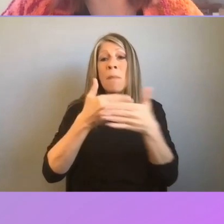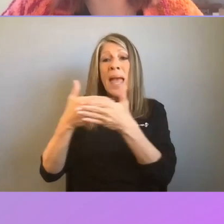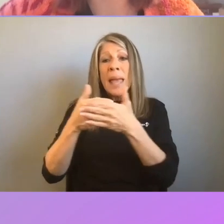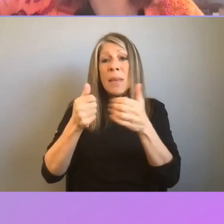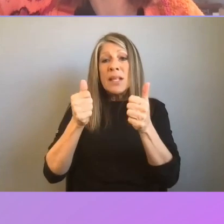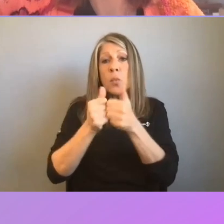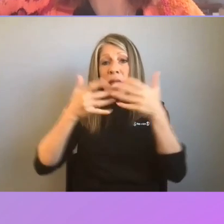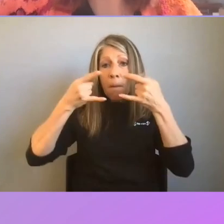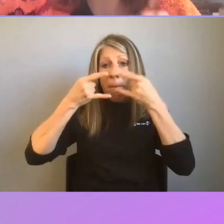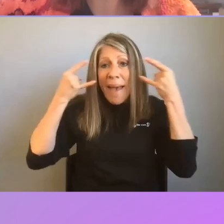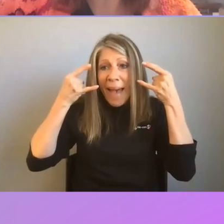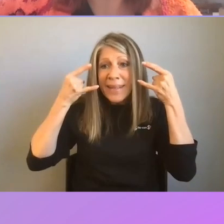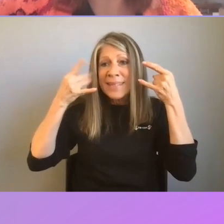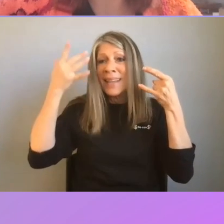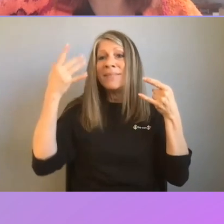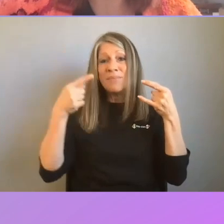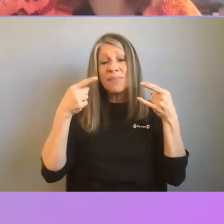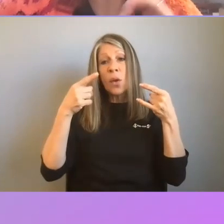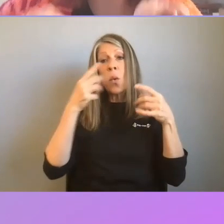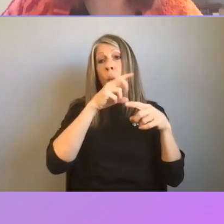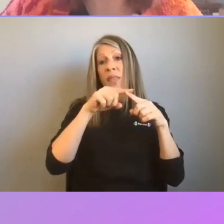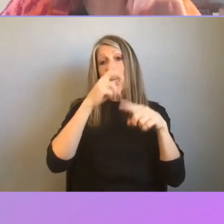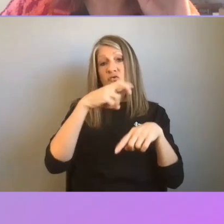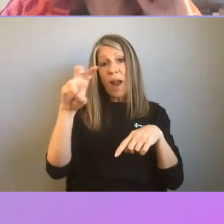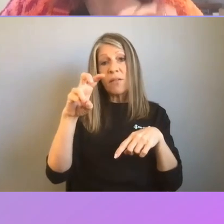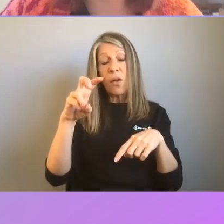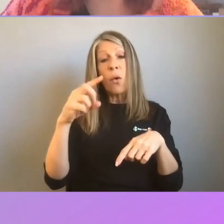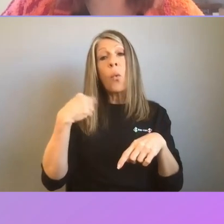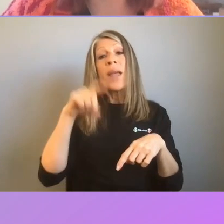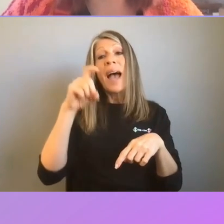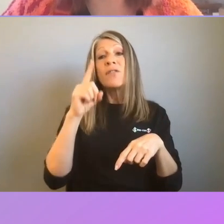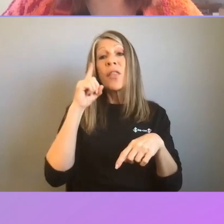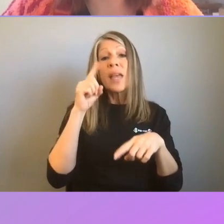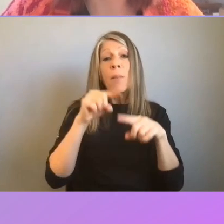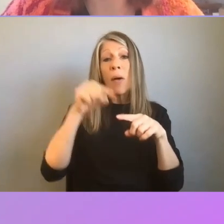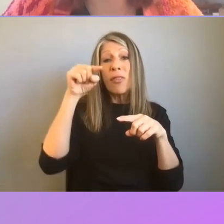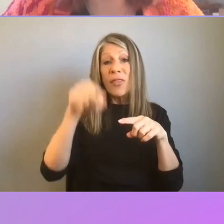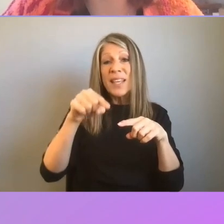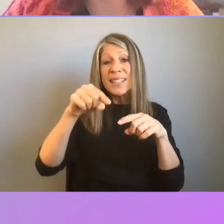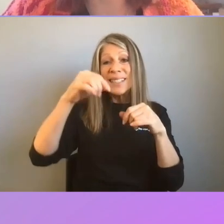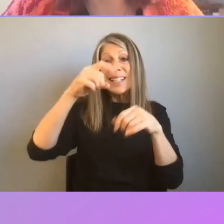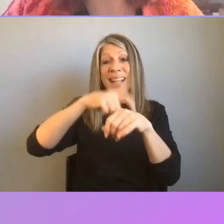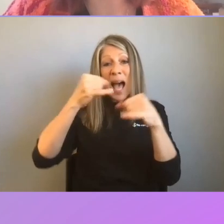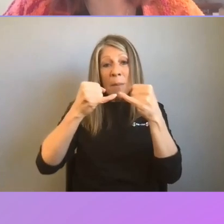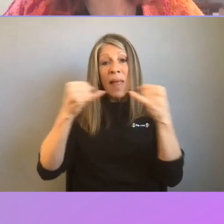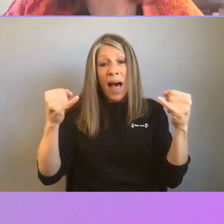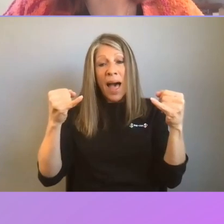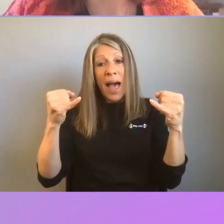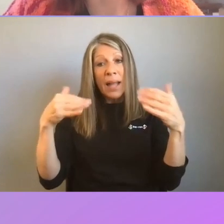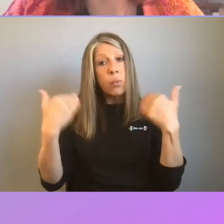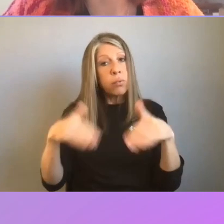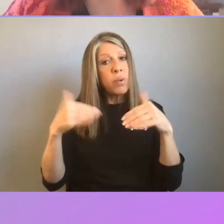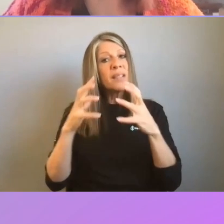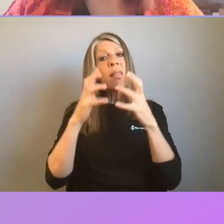they're traveling. And in all of this, we have to consider that this timeline that we are in is a